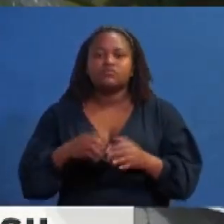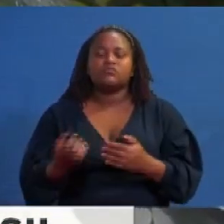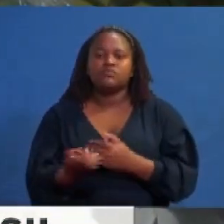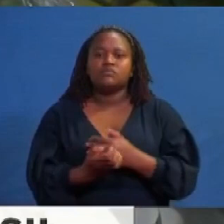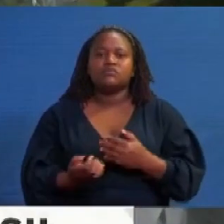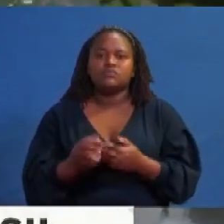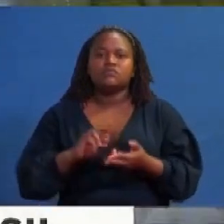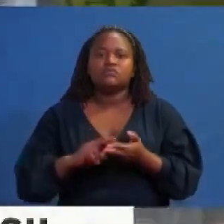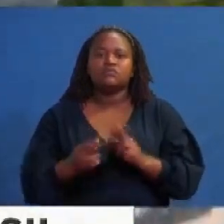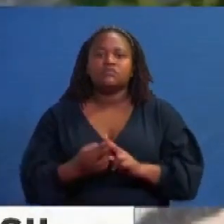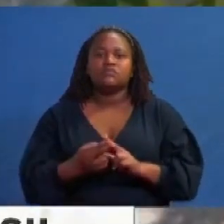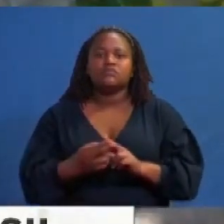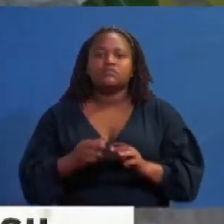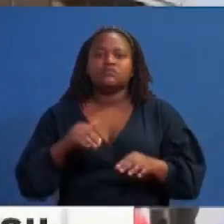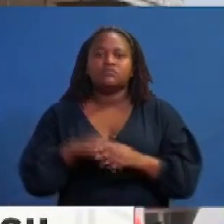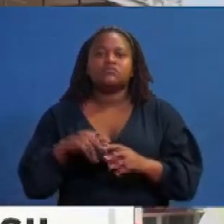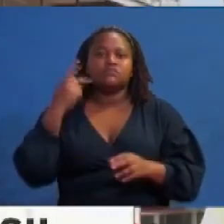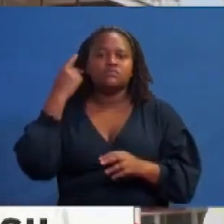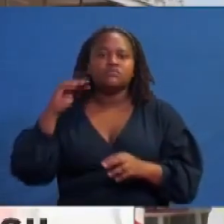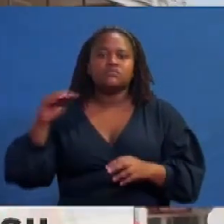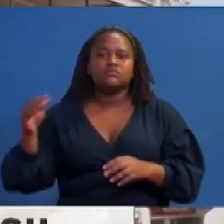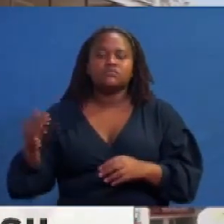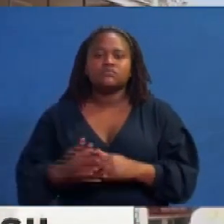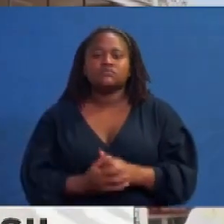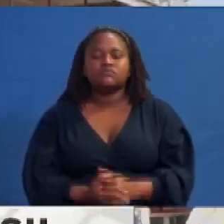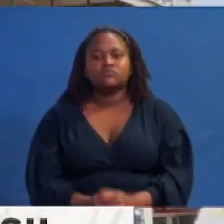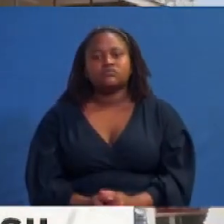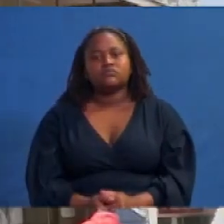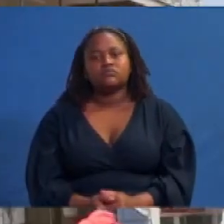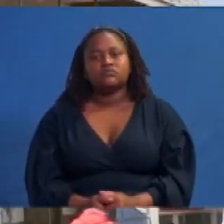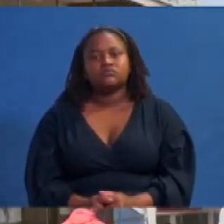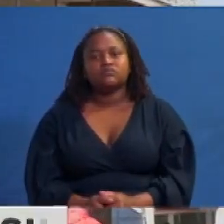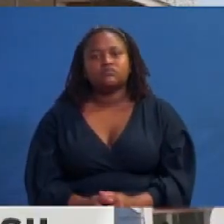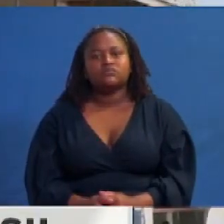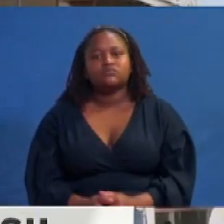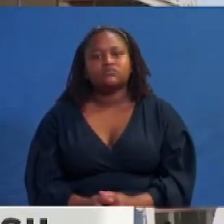environmental regulations across Kisii County. Becky Massey, reporting for KUTV.